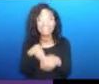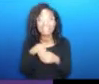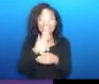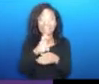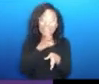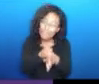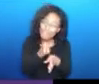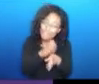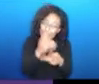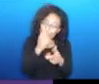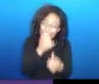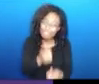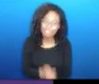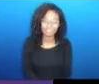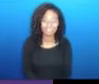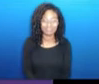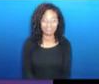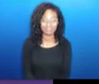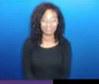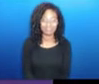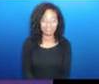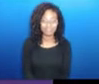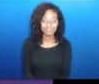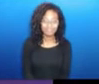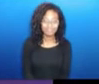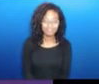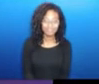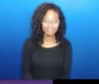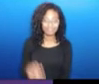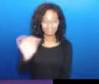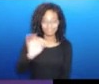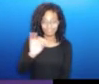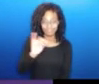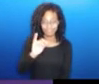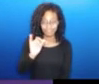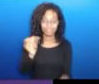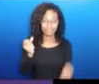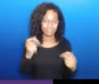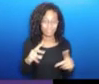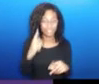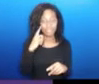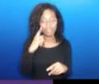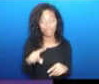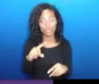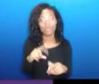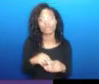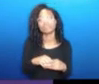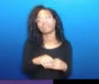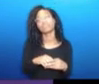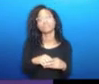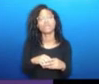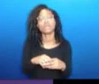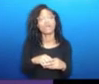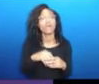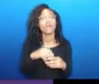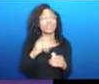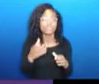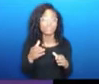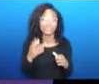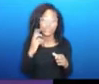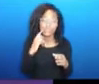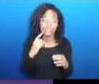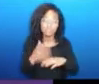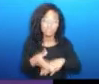career interests. And also an opportunity to hold your communication skills,